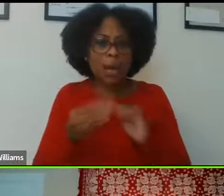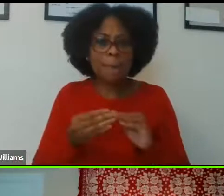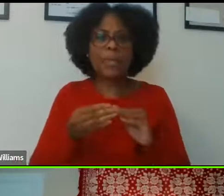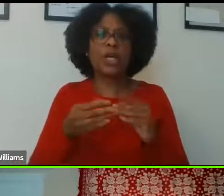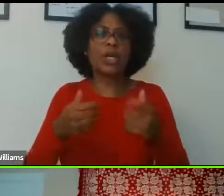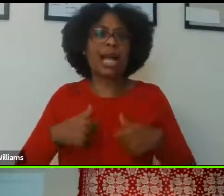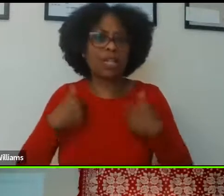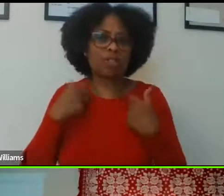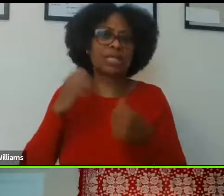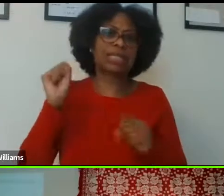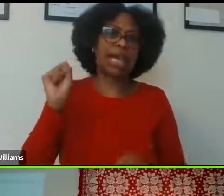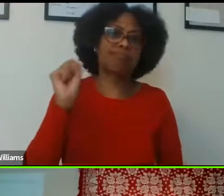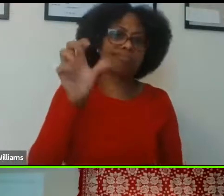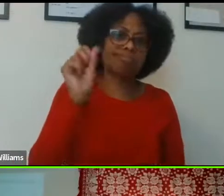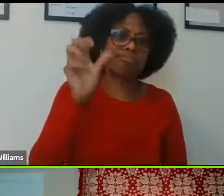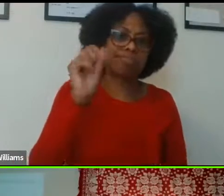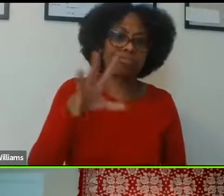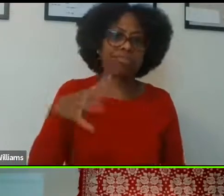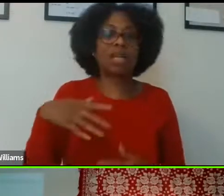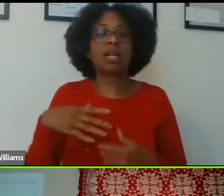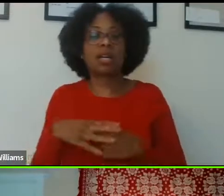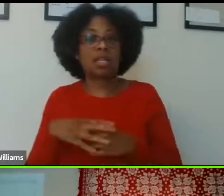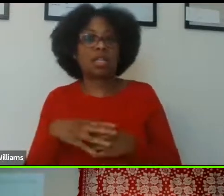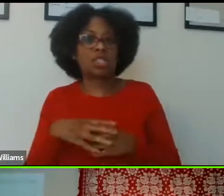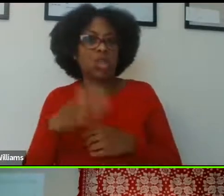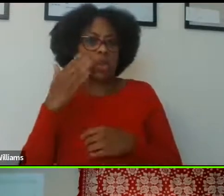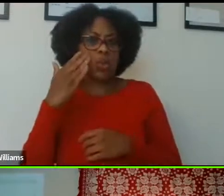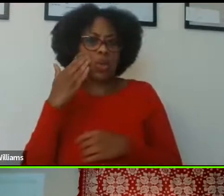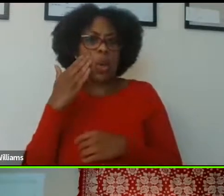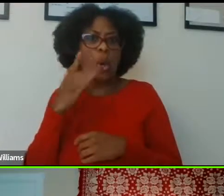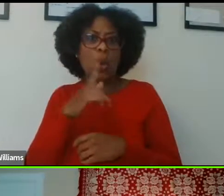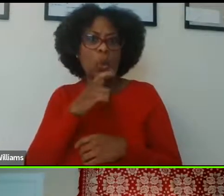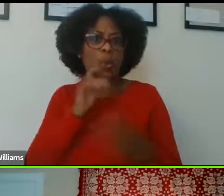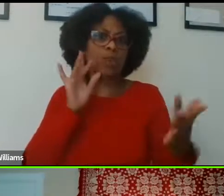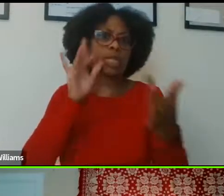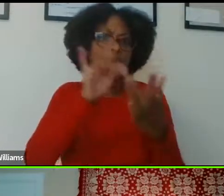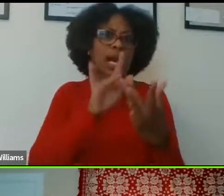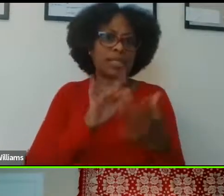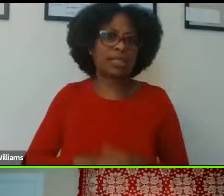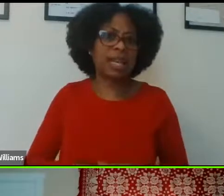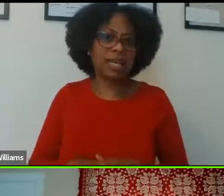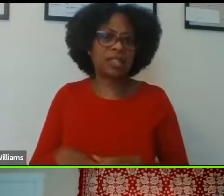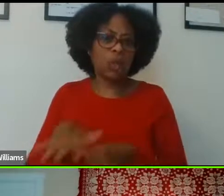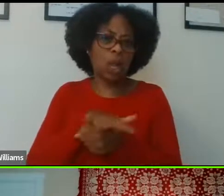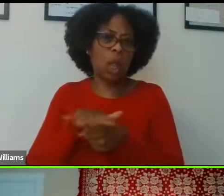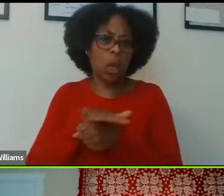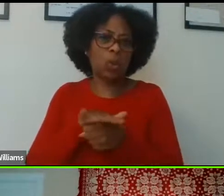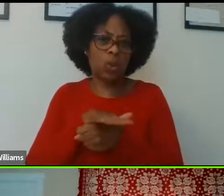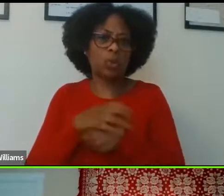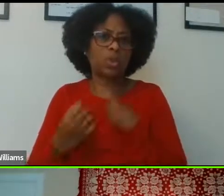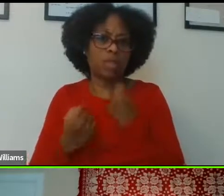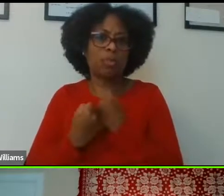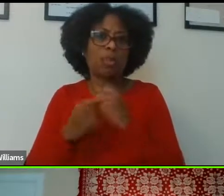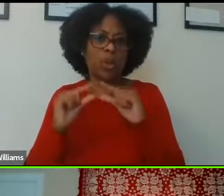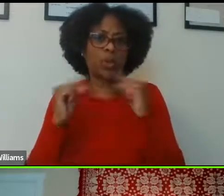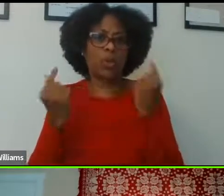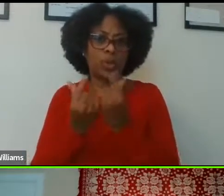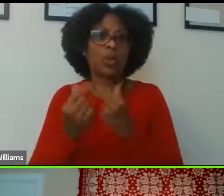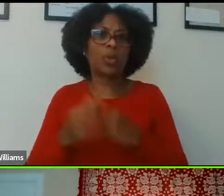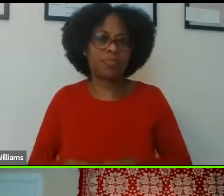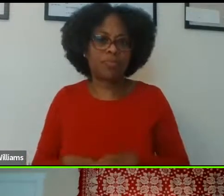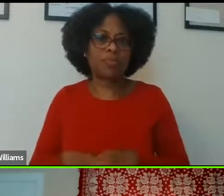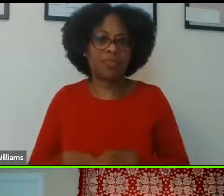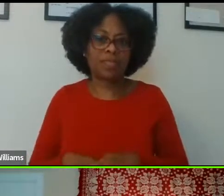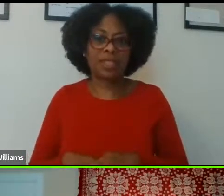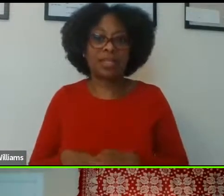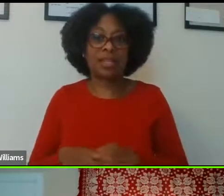current, but we can certainly make sure that you know of how to reach out to a local support group, many of which are being